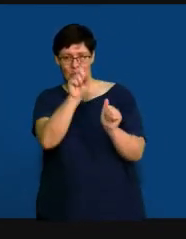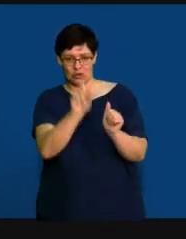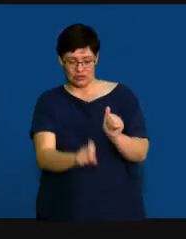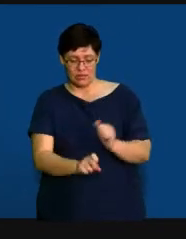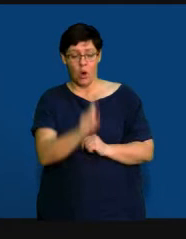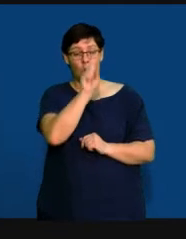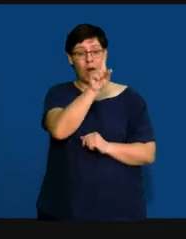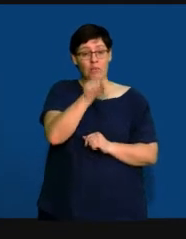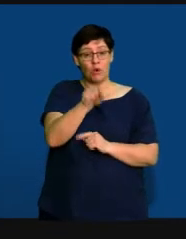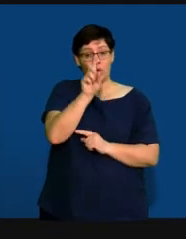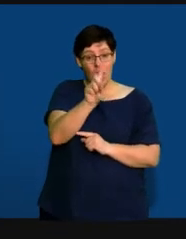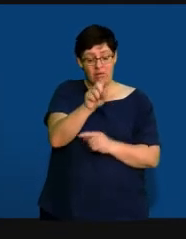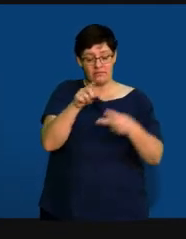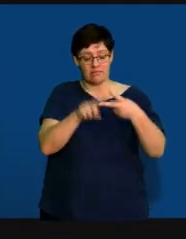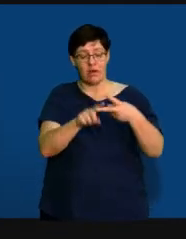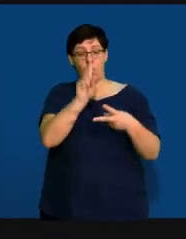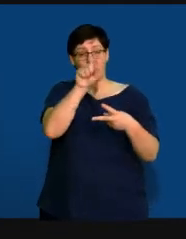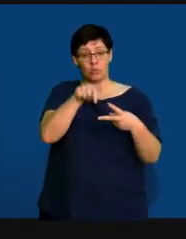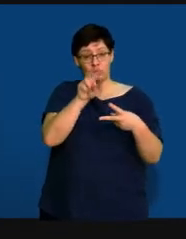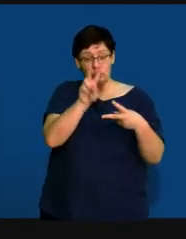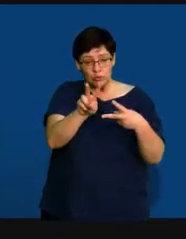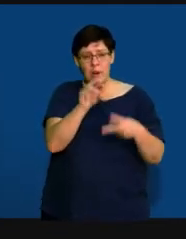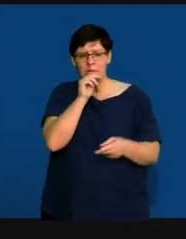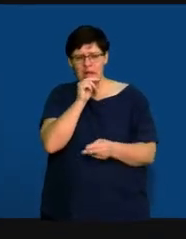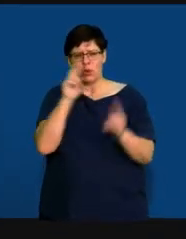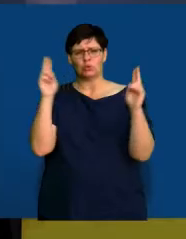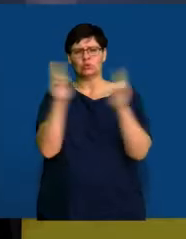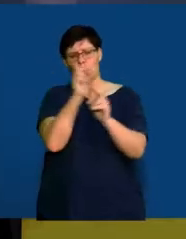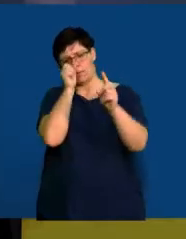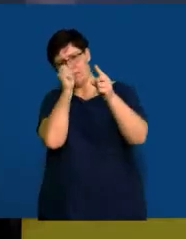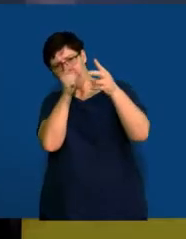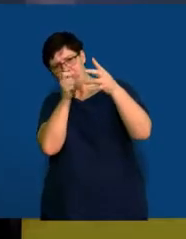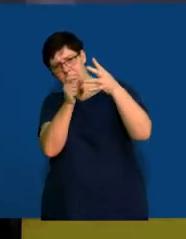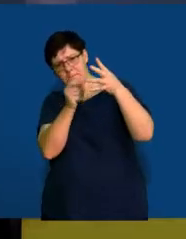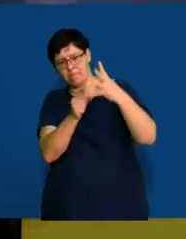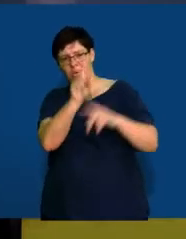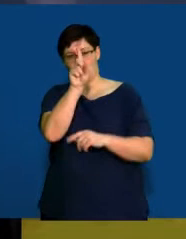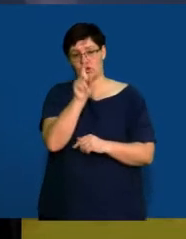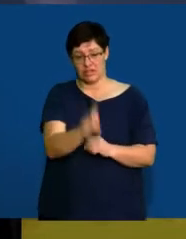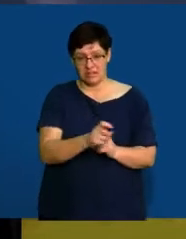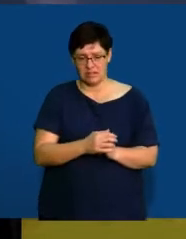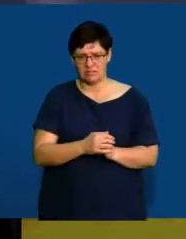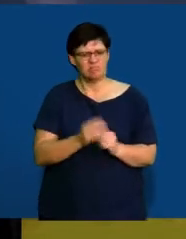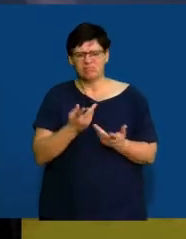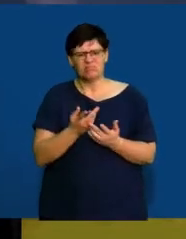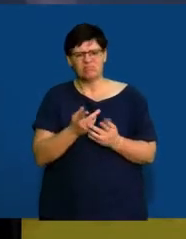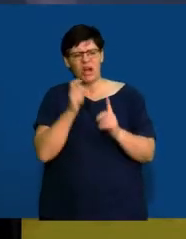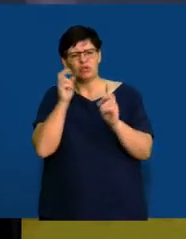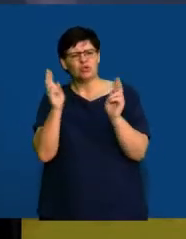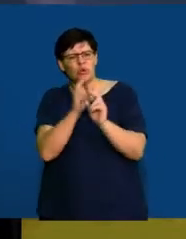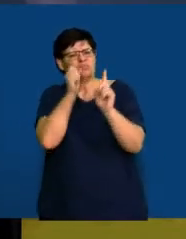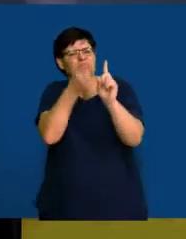1.1 and 1.2 are your short objective type questions. What are short objective type